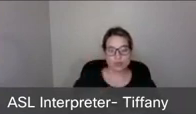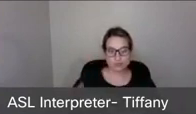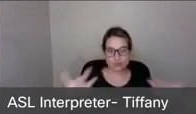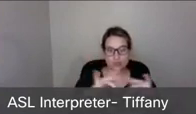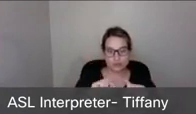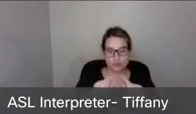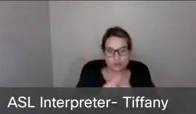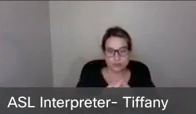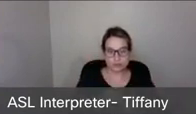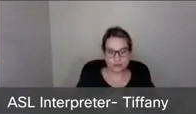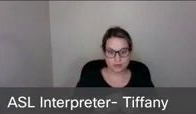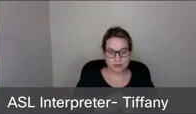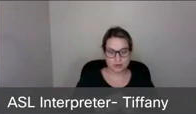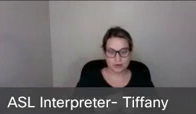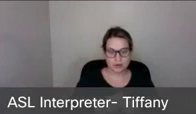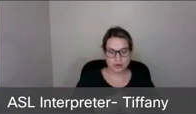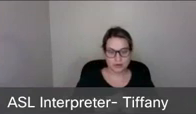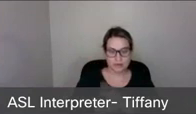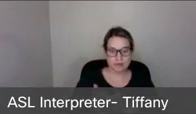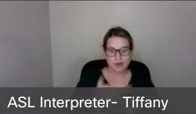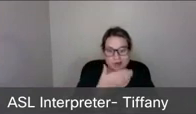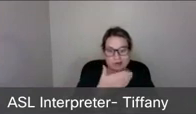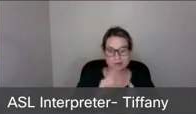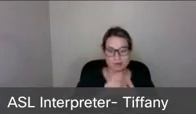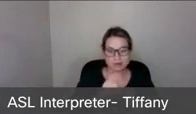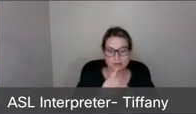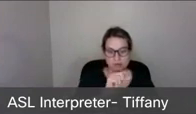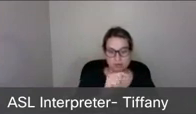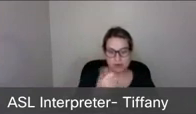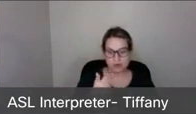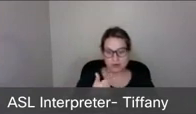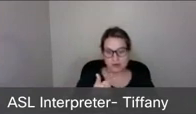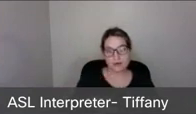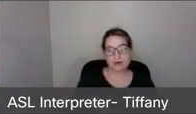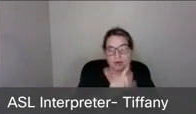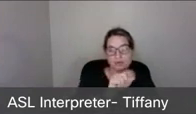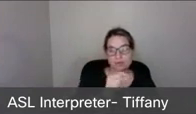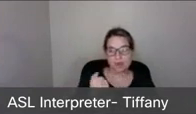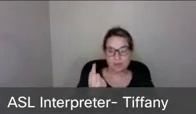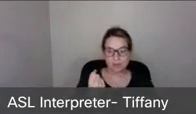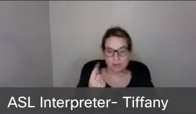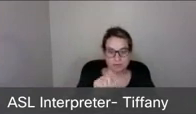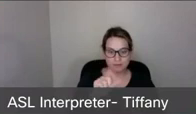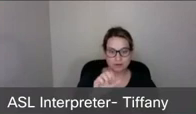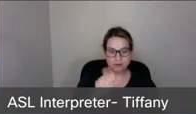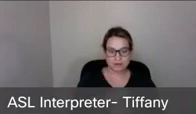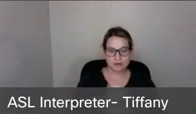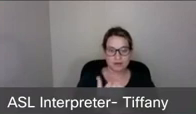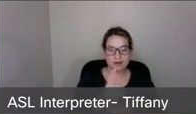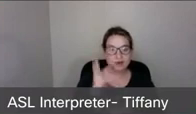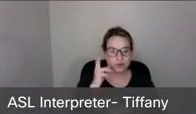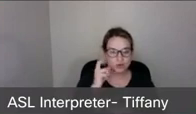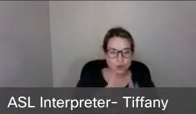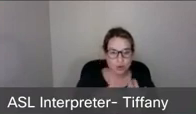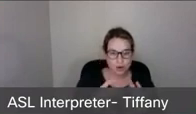a return to the district we had prior to the 2010 and 2011 redistricting. I feel that you took our comments to heart